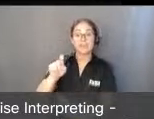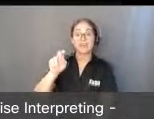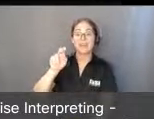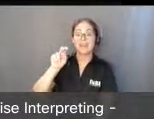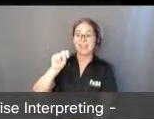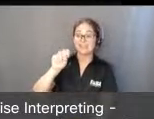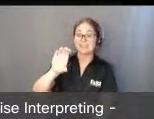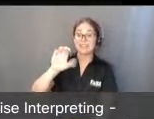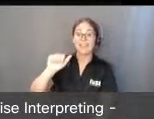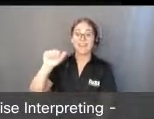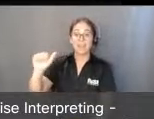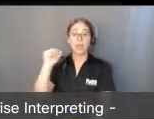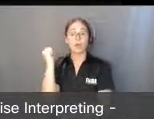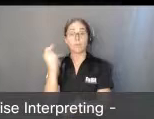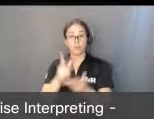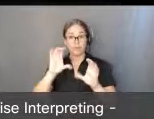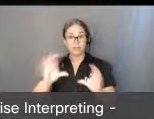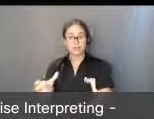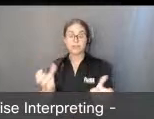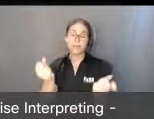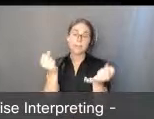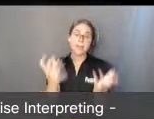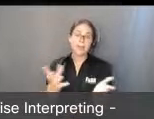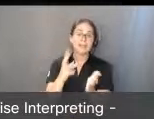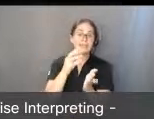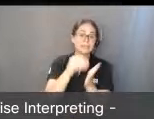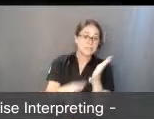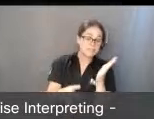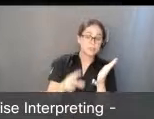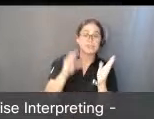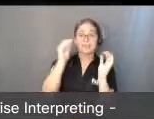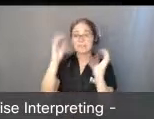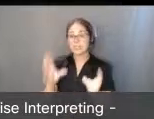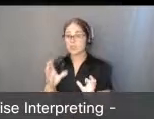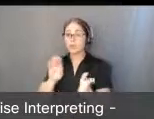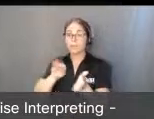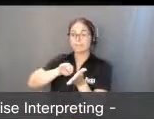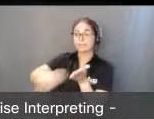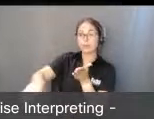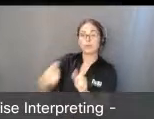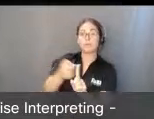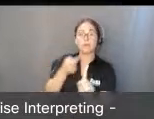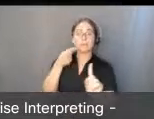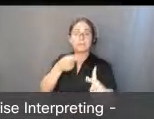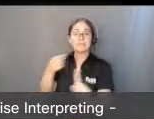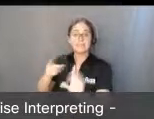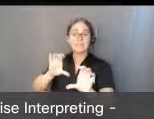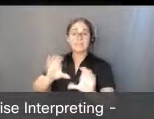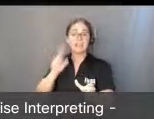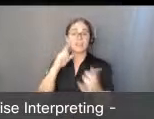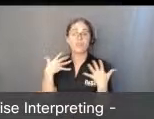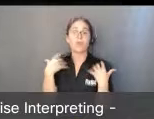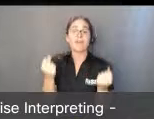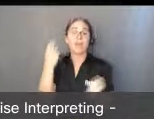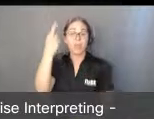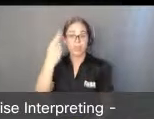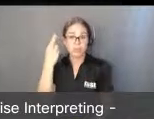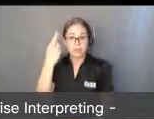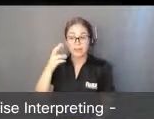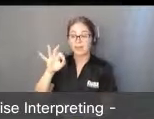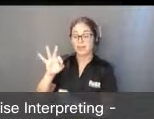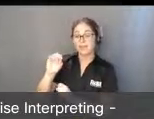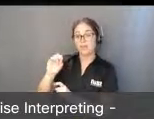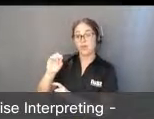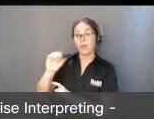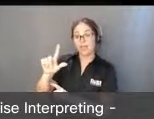courses. Too many students and teachers are being excluded from teaching or attending some classes for health reasons. FOL,